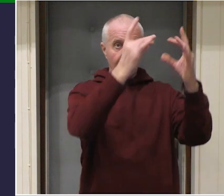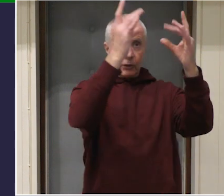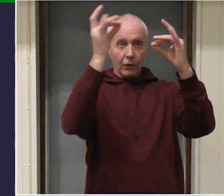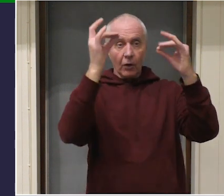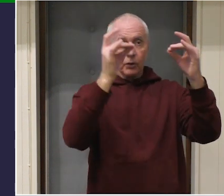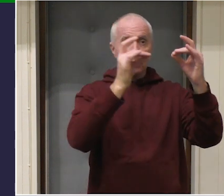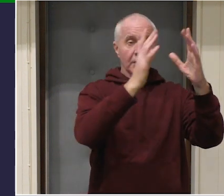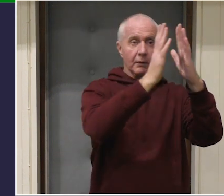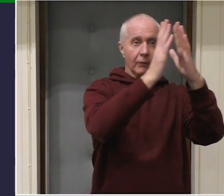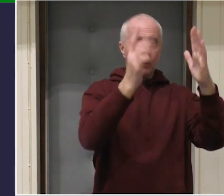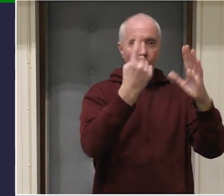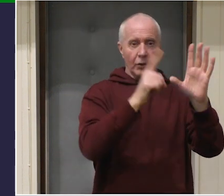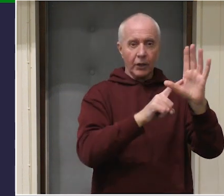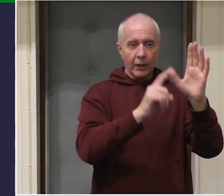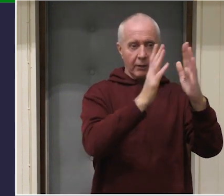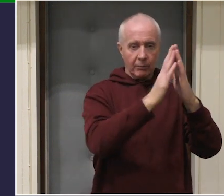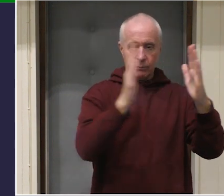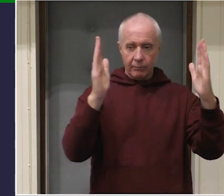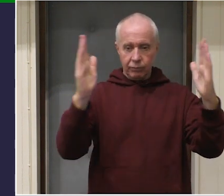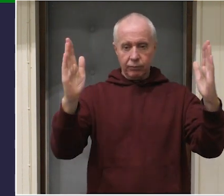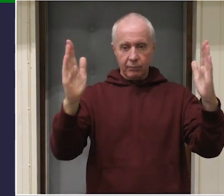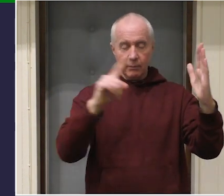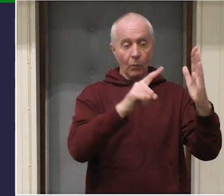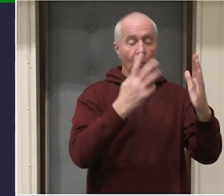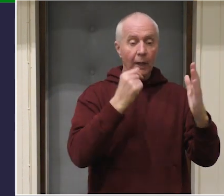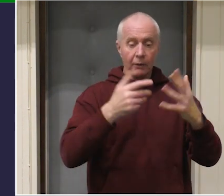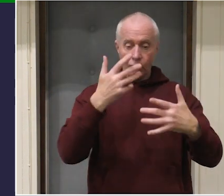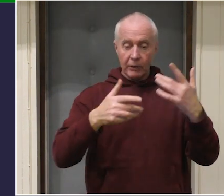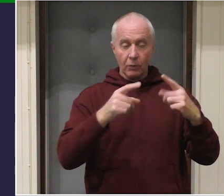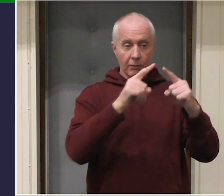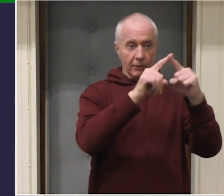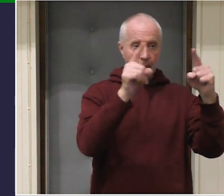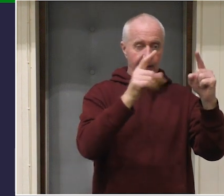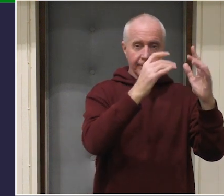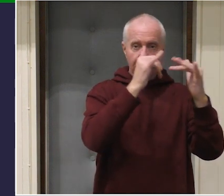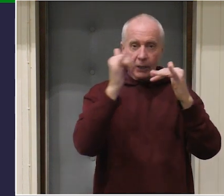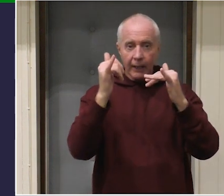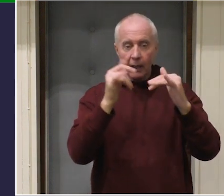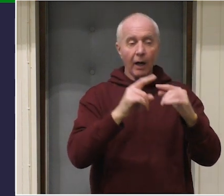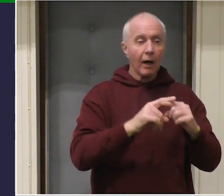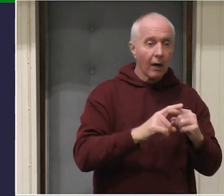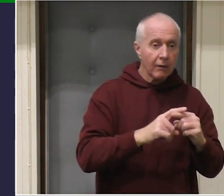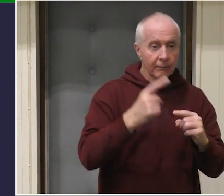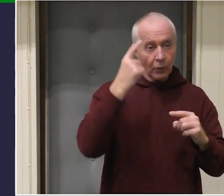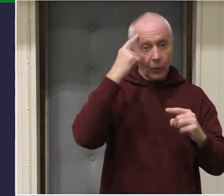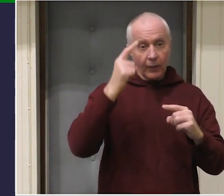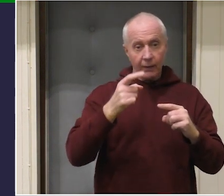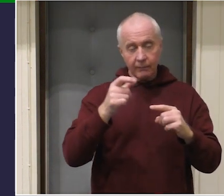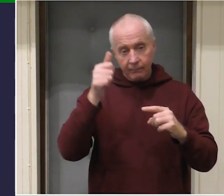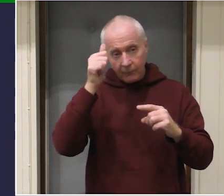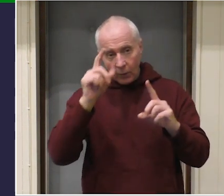I'll be able to measure mass and radius, I'll be able to measure these pulsations, I'll get the full property of the star, I'll go to my theorist and say, do we think we know what's going